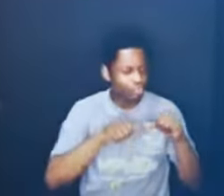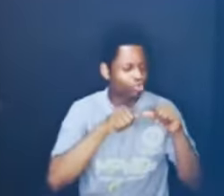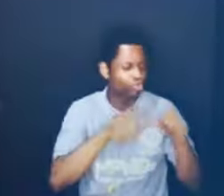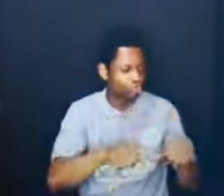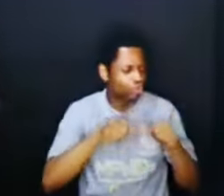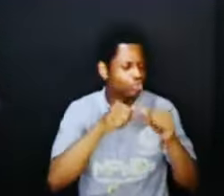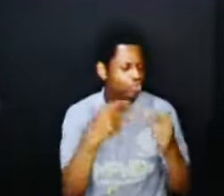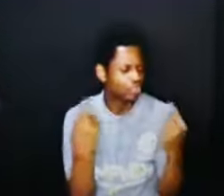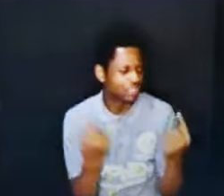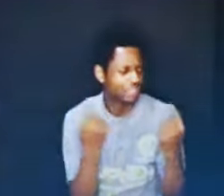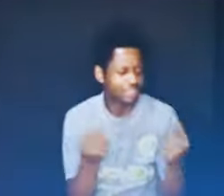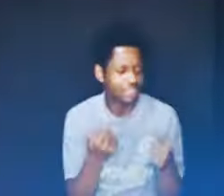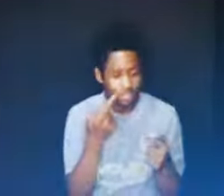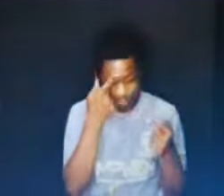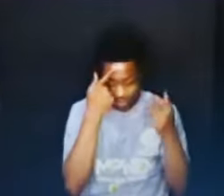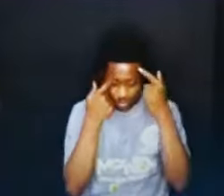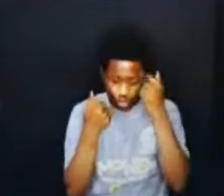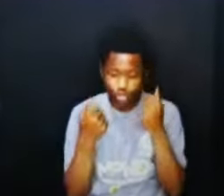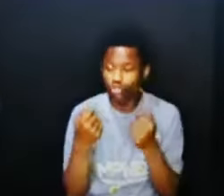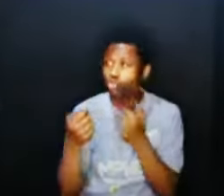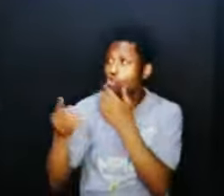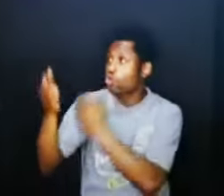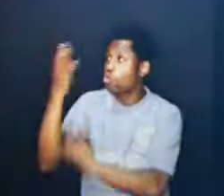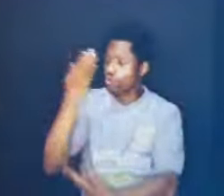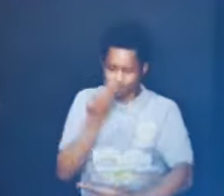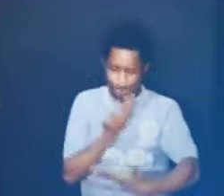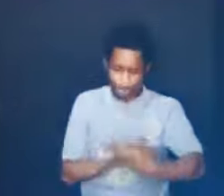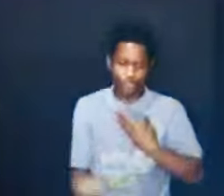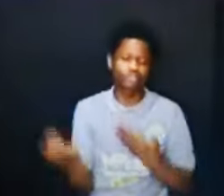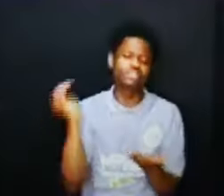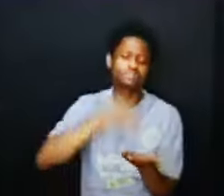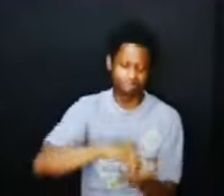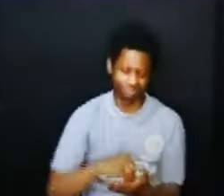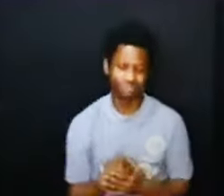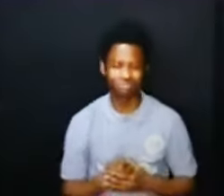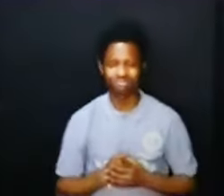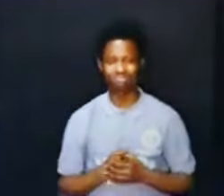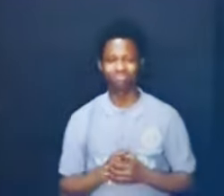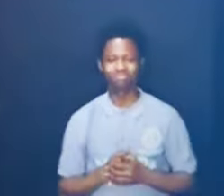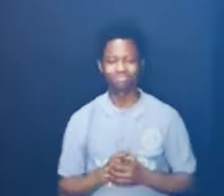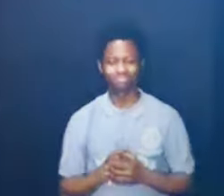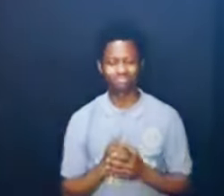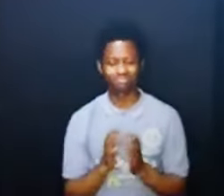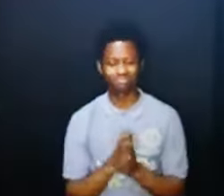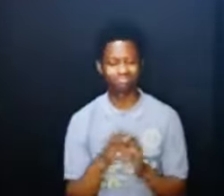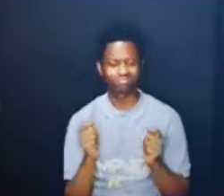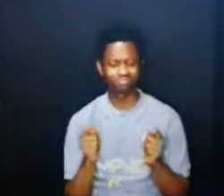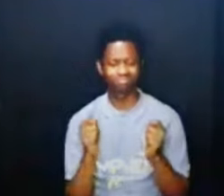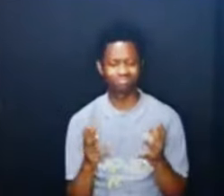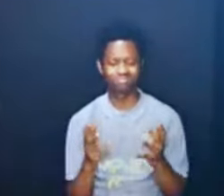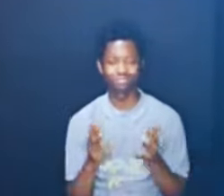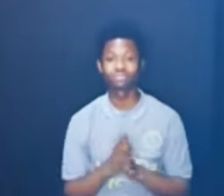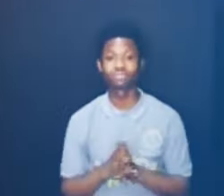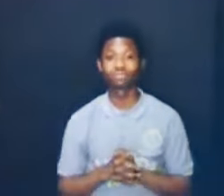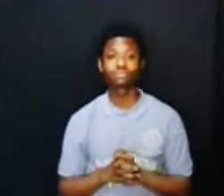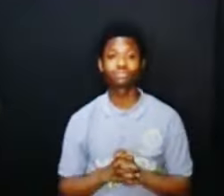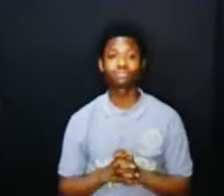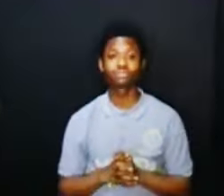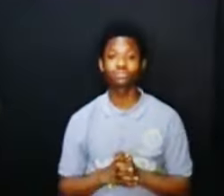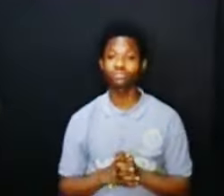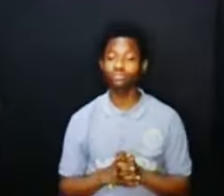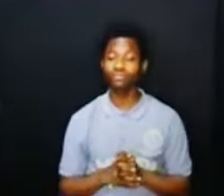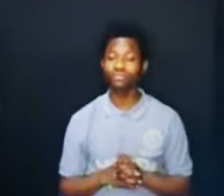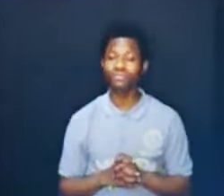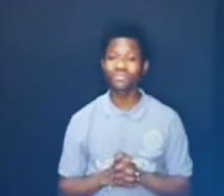been born of God. Obiara onyankopon awo no no enye bone ifi se ni su atinimu na ontumi nye bone ifi